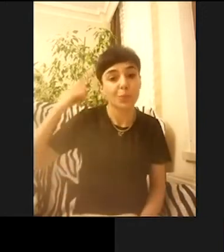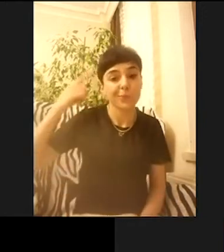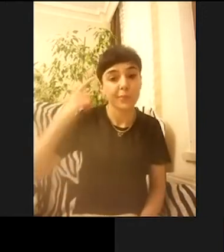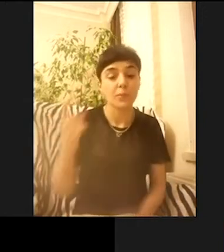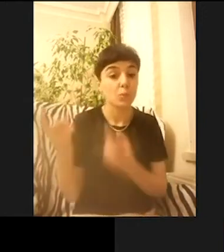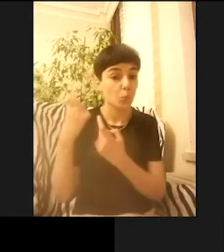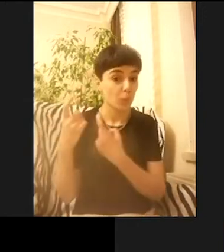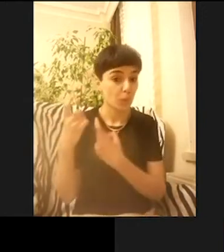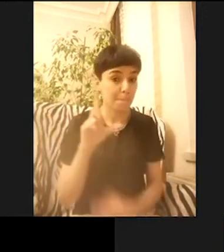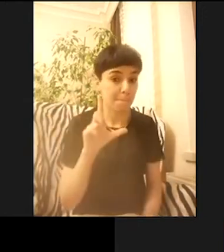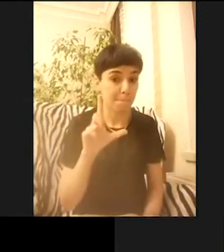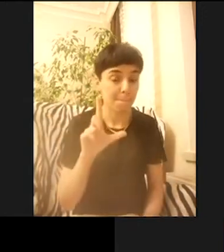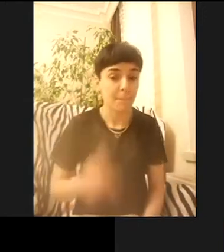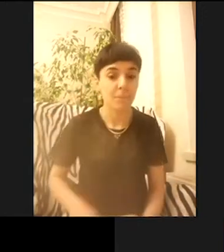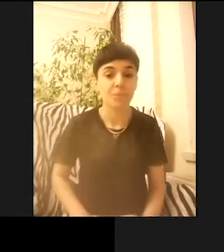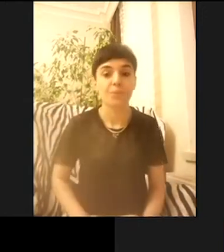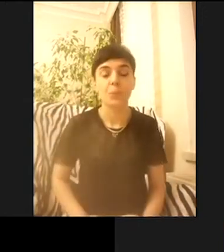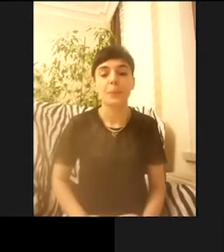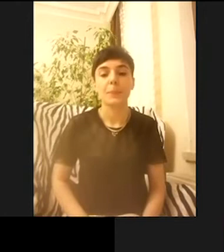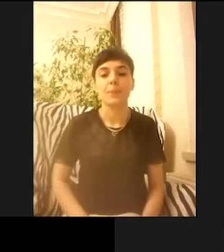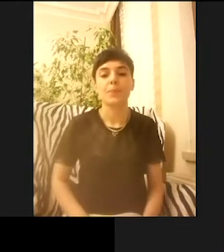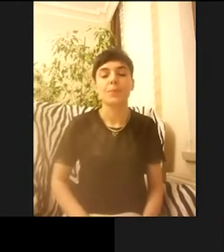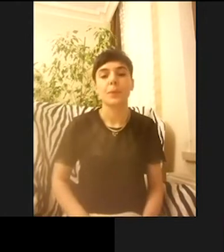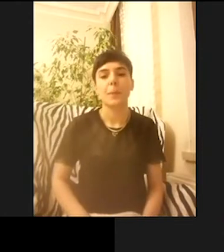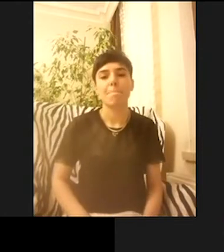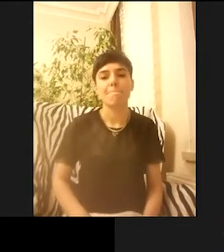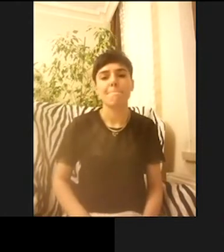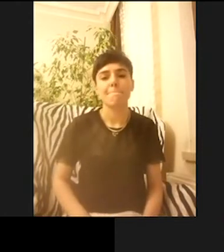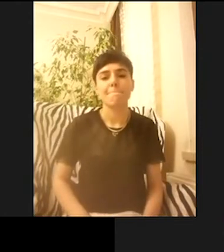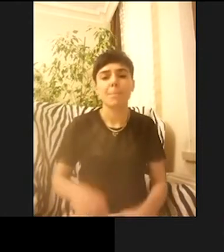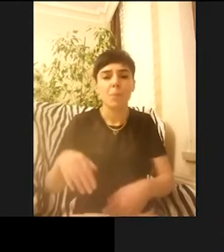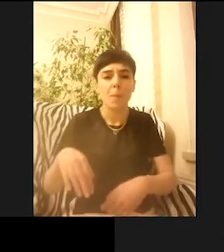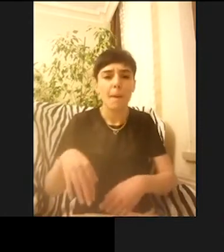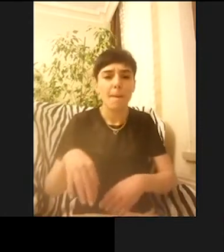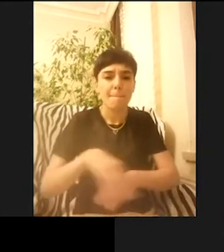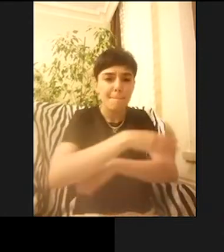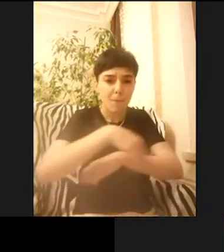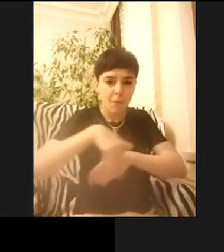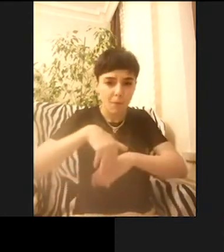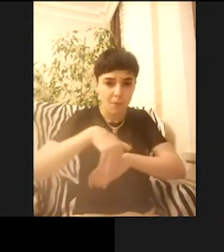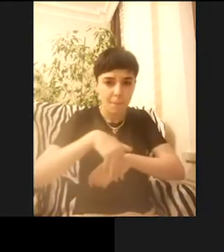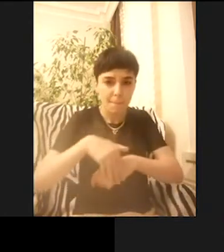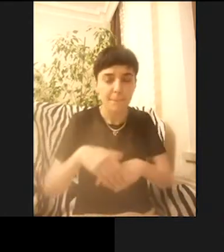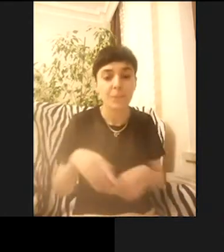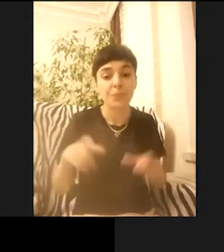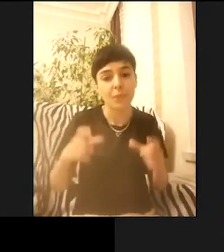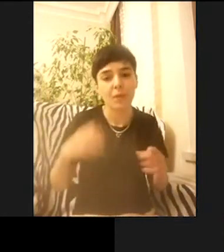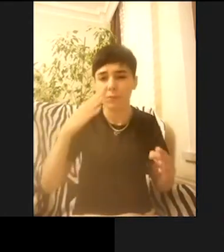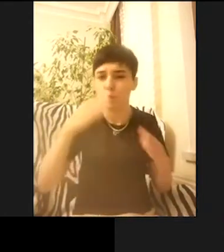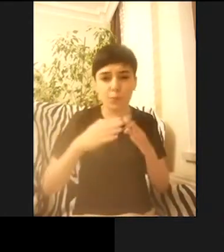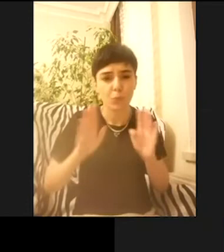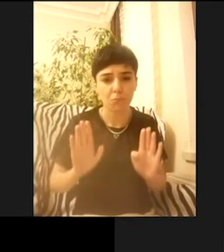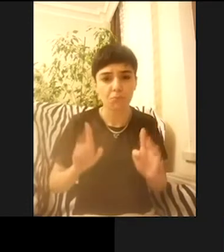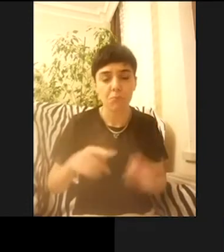Yeah, which immediately happens also because we speak English, right? I mean, and we're not speaking in, for example, the Turkish queer slang,